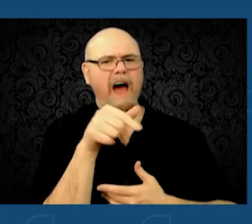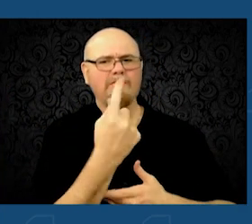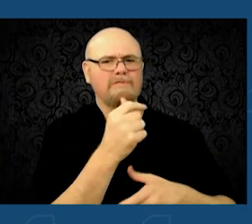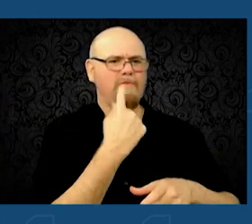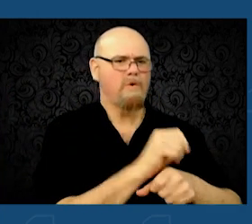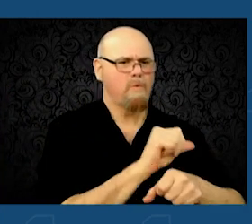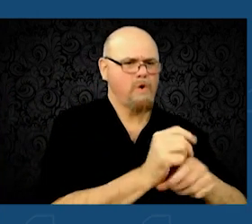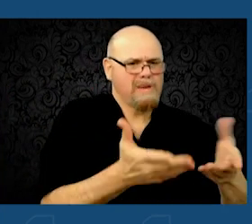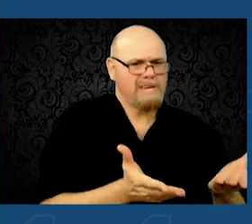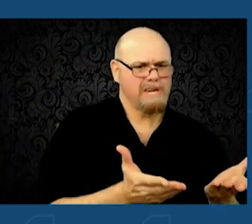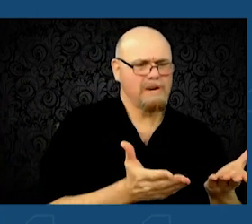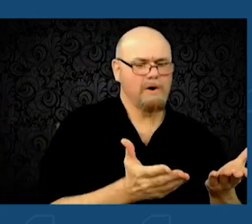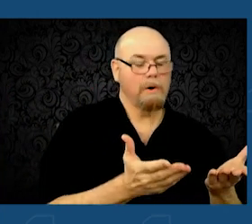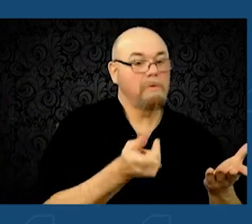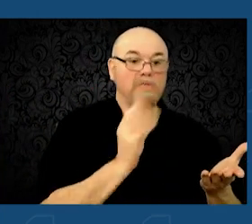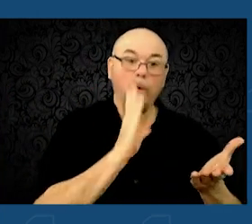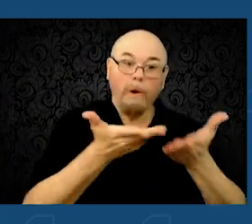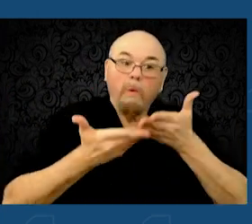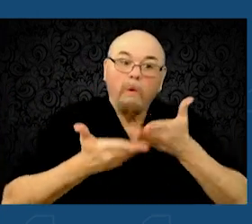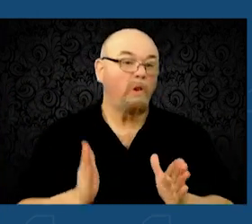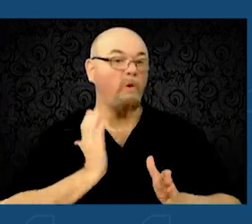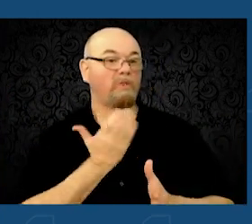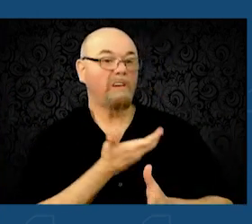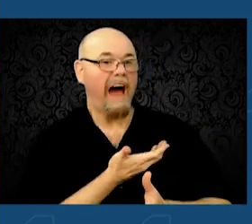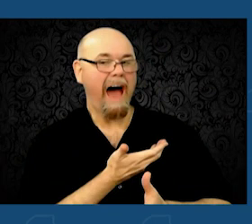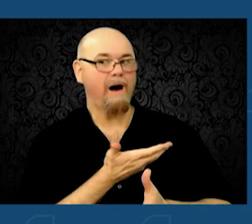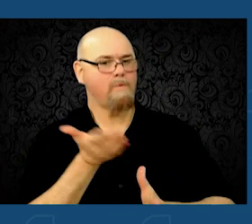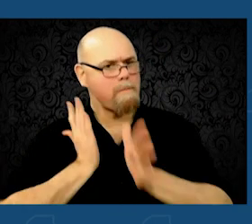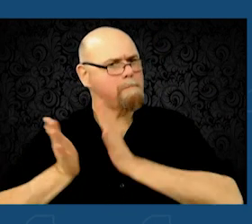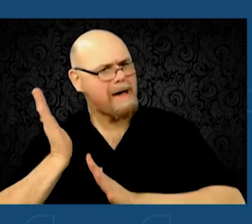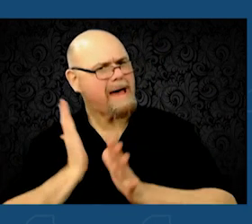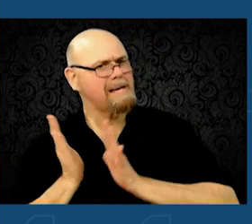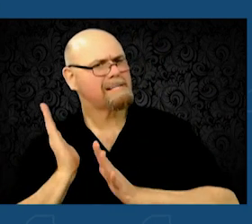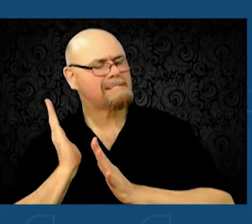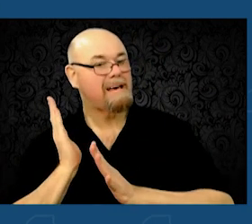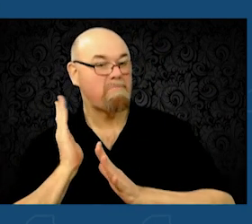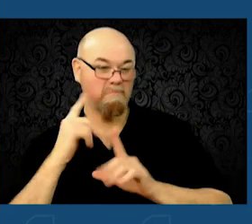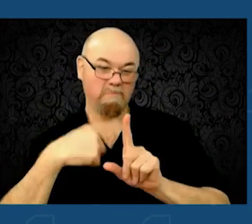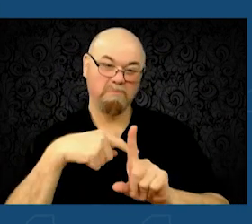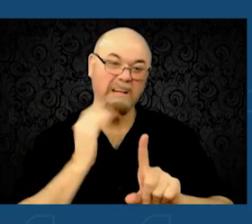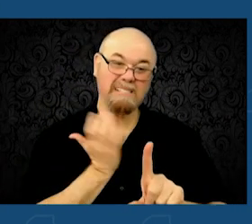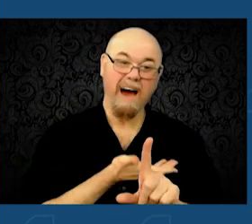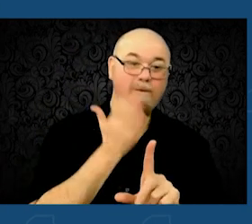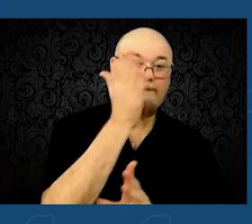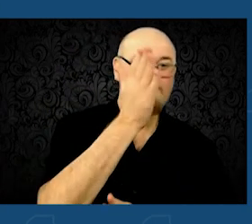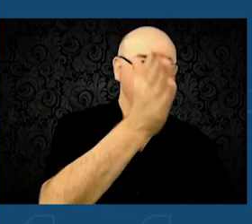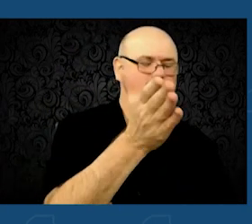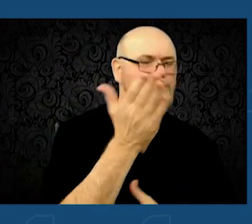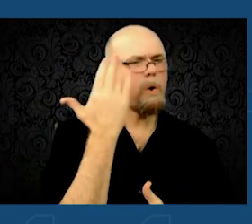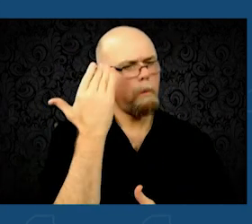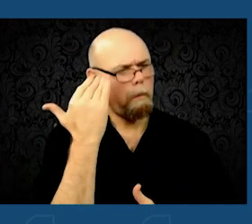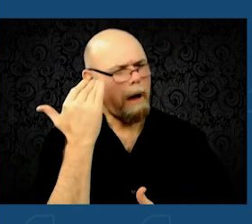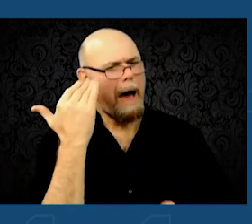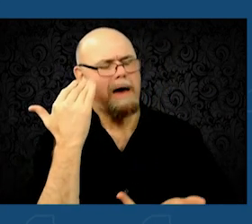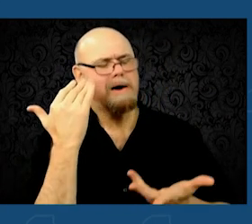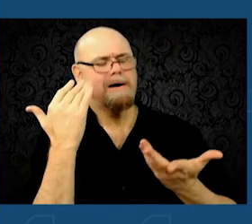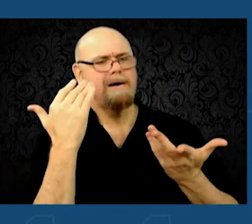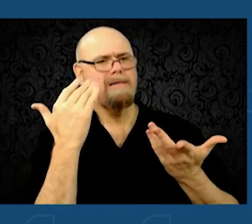will lose not just our past, but we will lose our future because our children are not going to know the beauty that we come from.